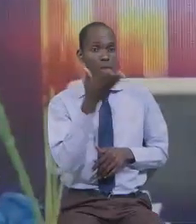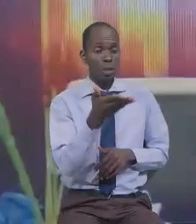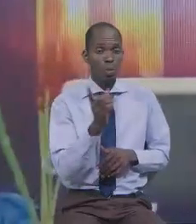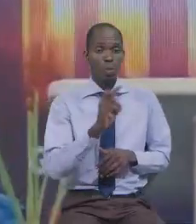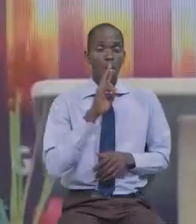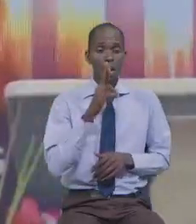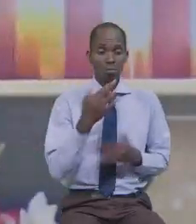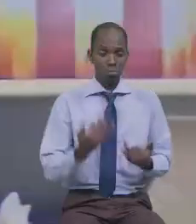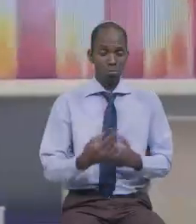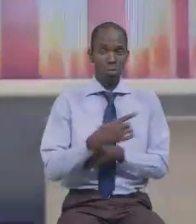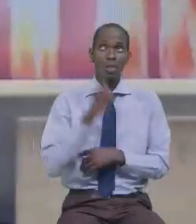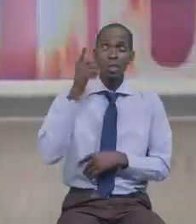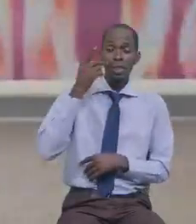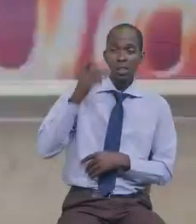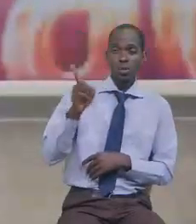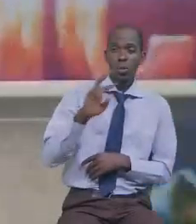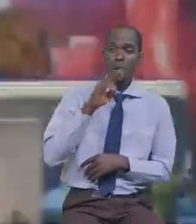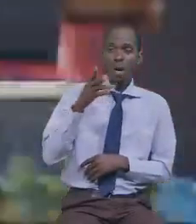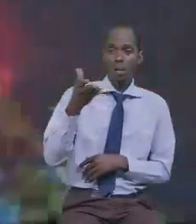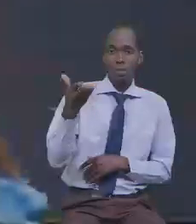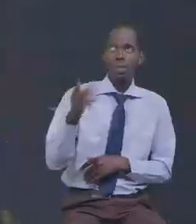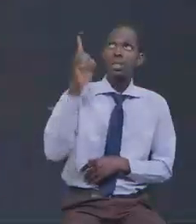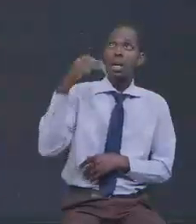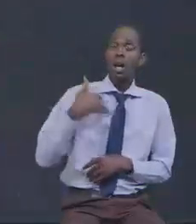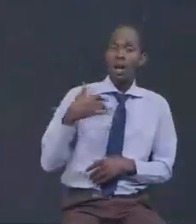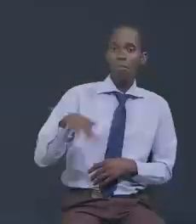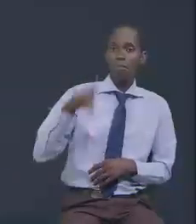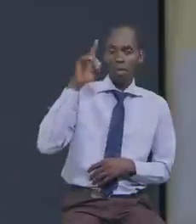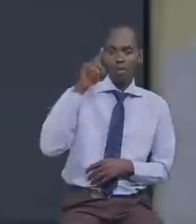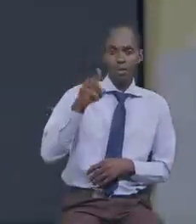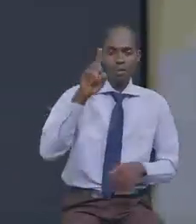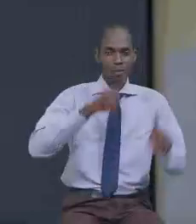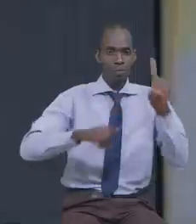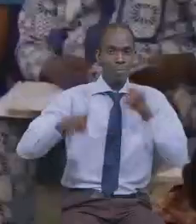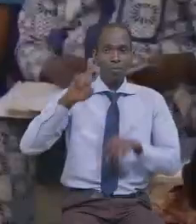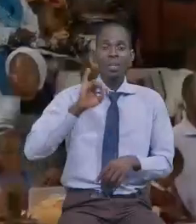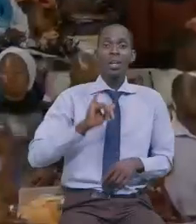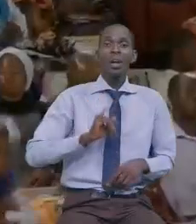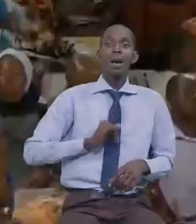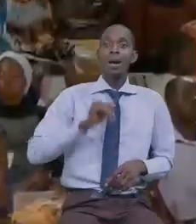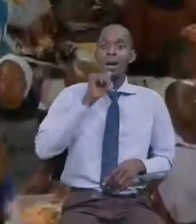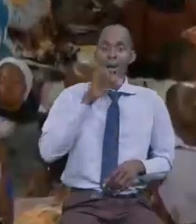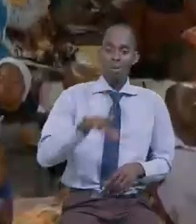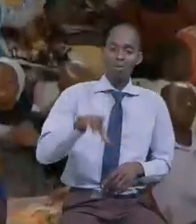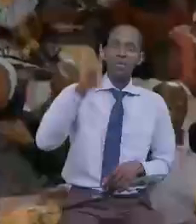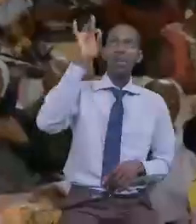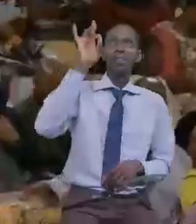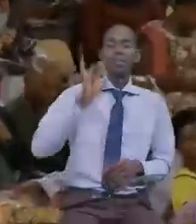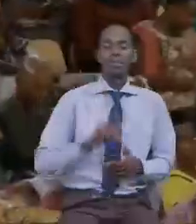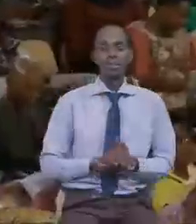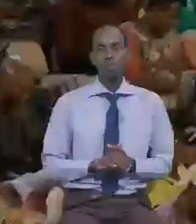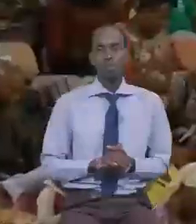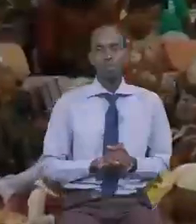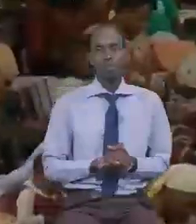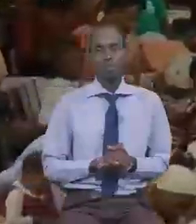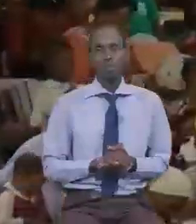there where you are today. He has located you. Say, I am located. Now, why